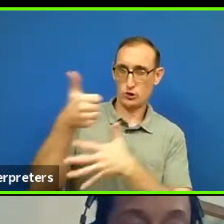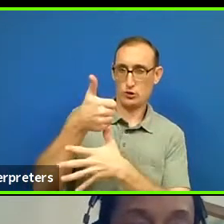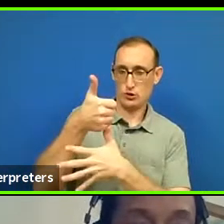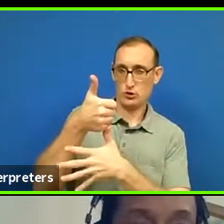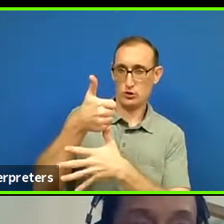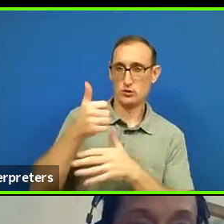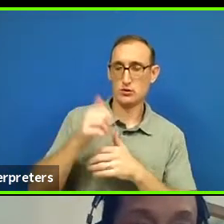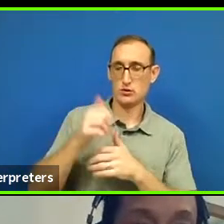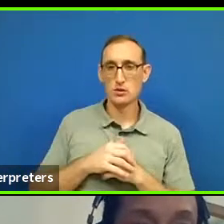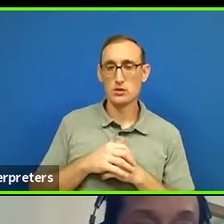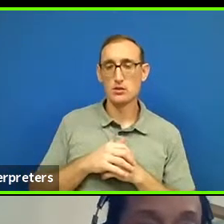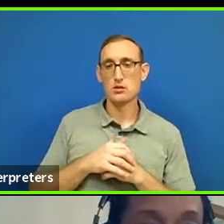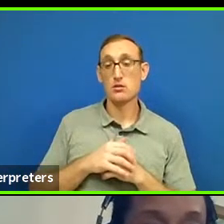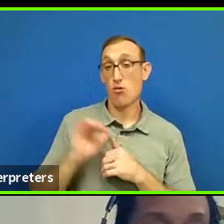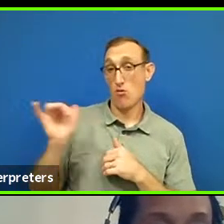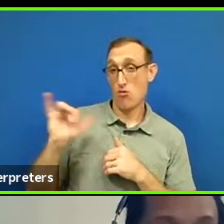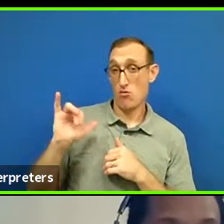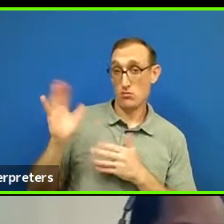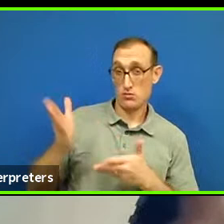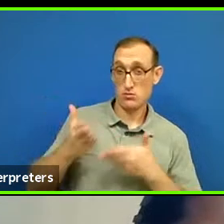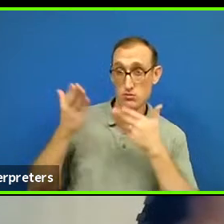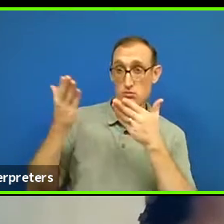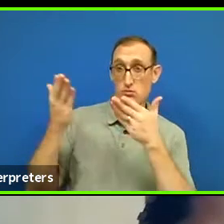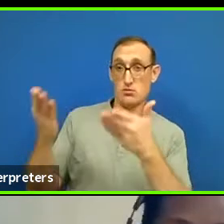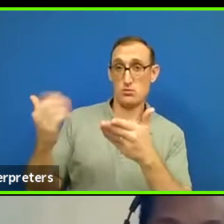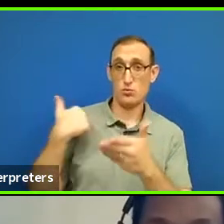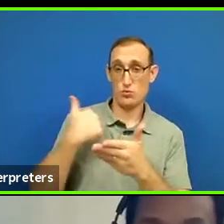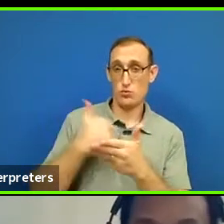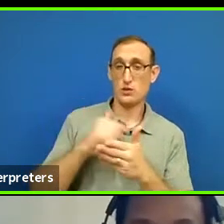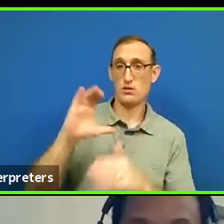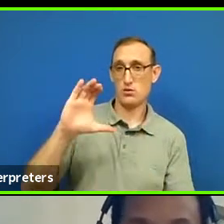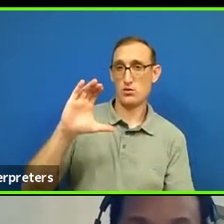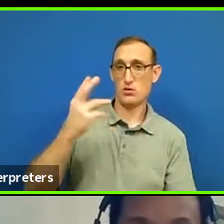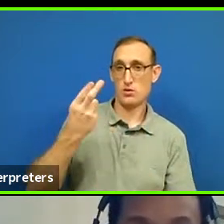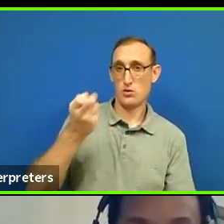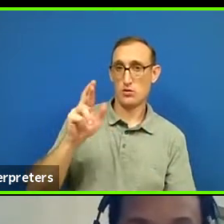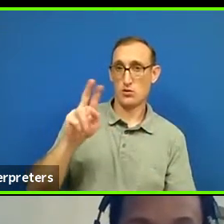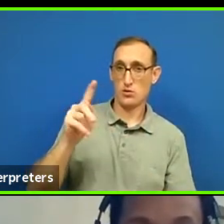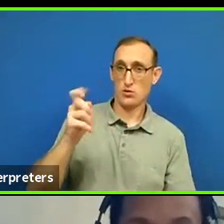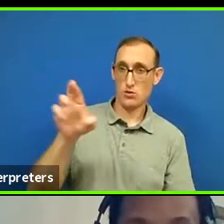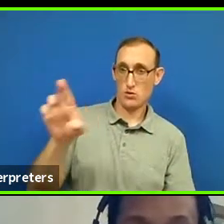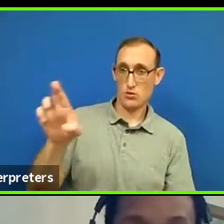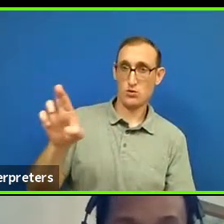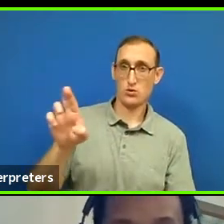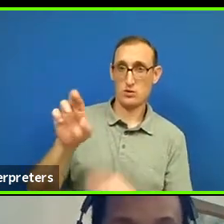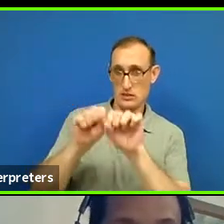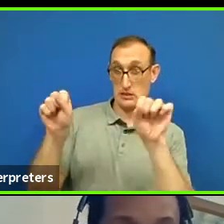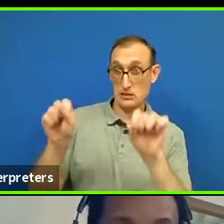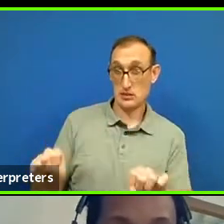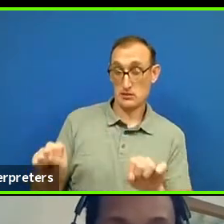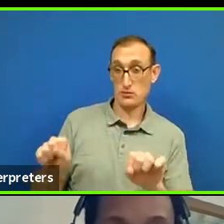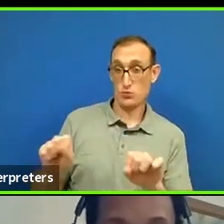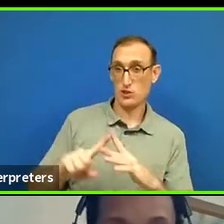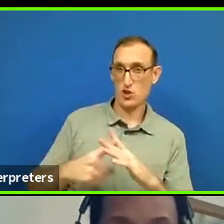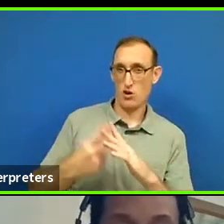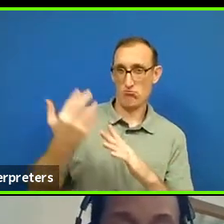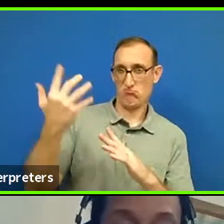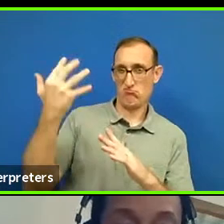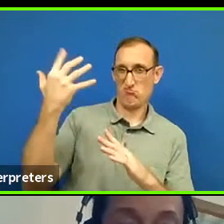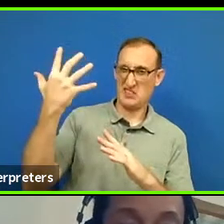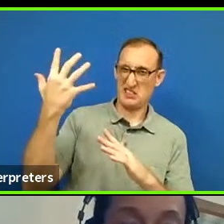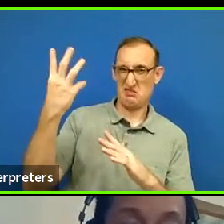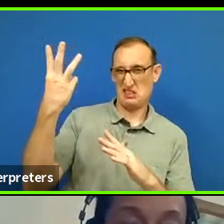also suggest that we are a charter system, and we started this whole process several years ago, right? 5, 6